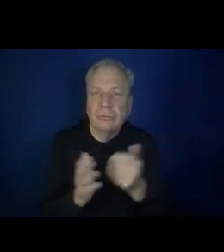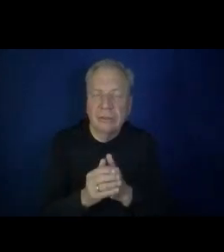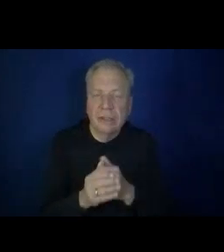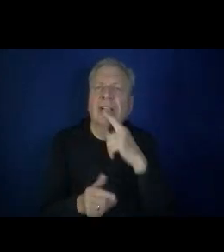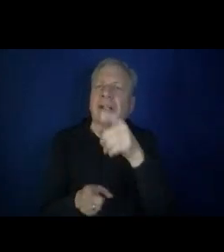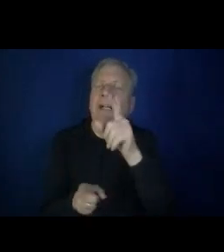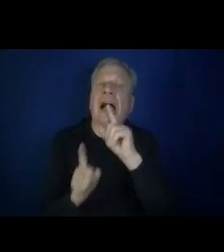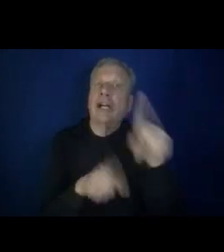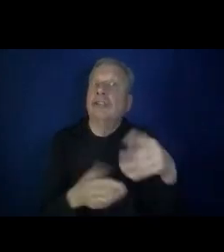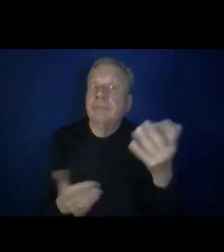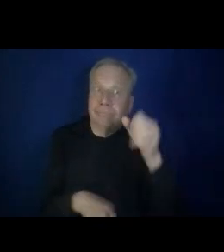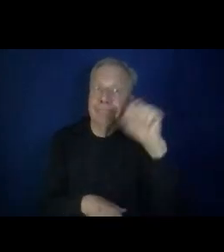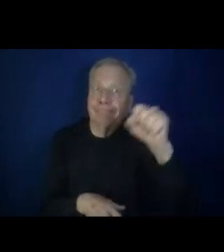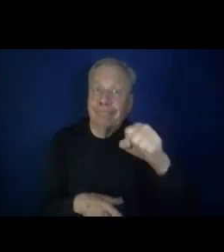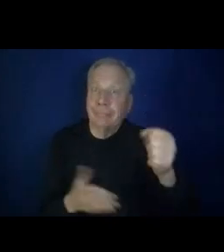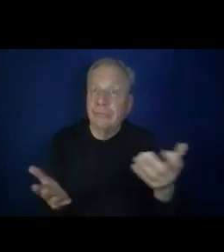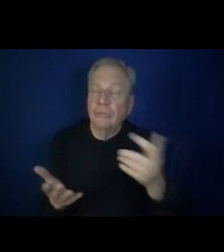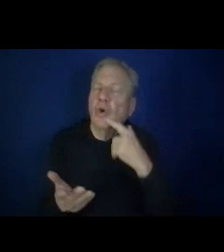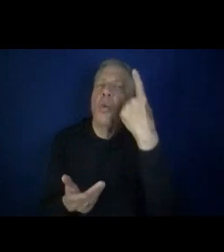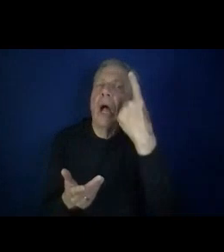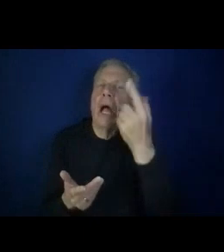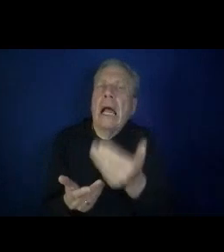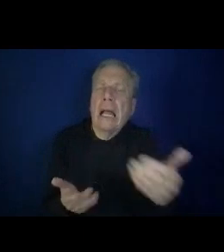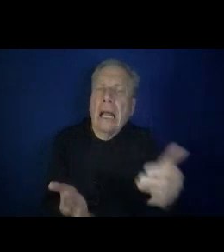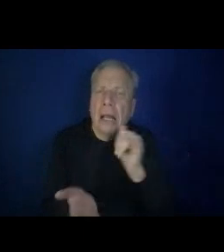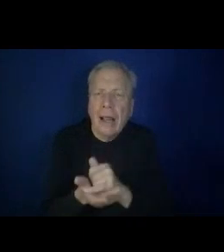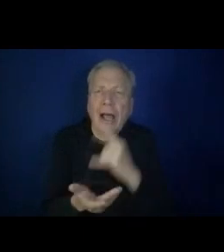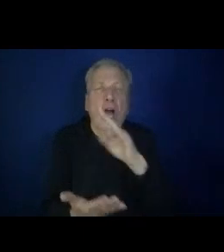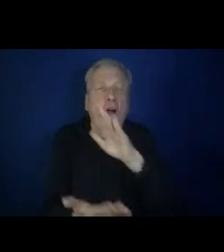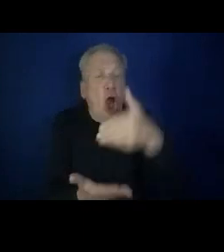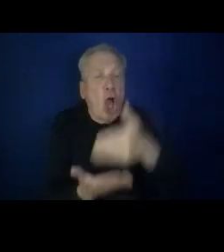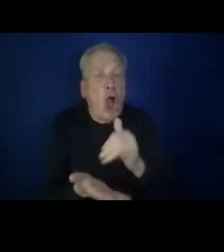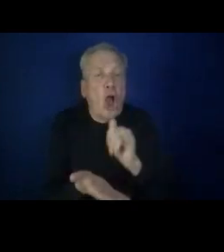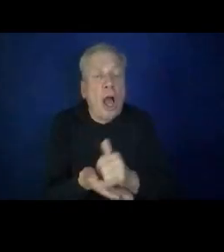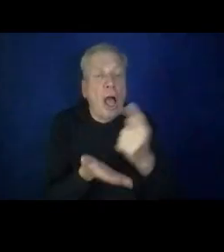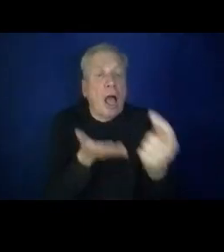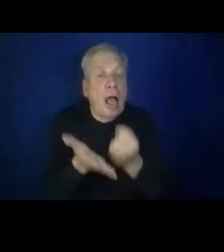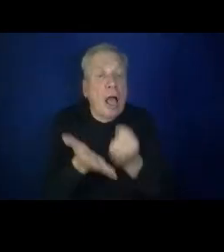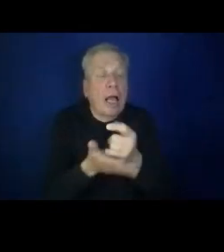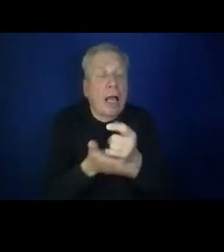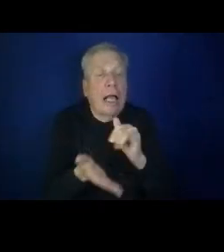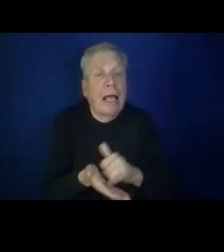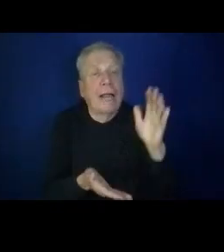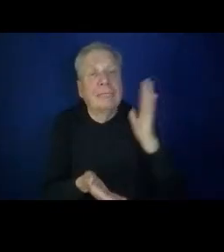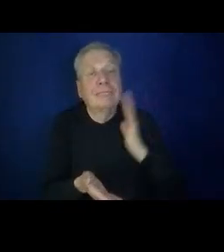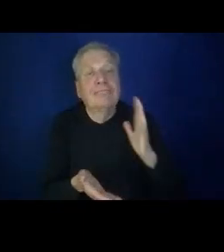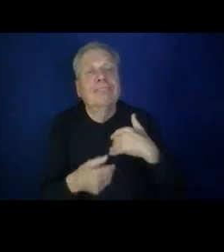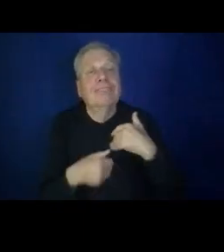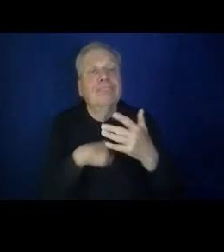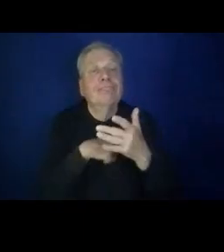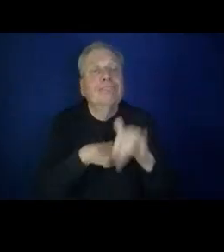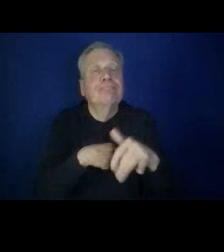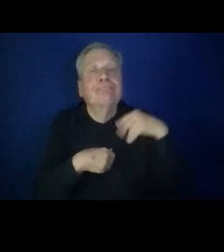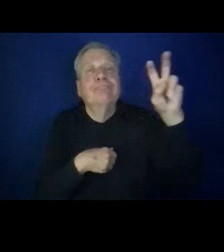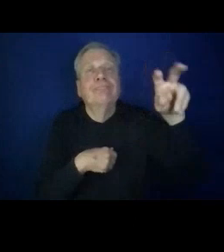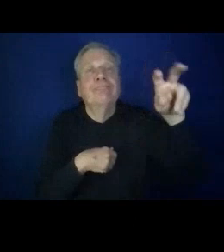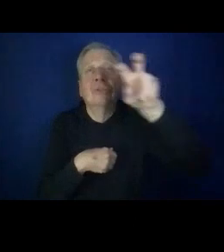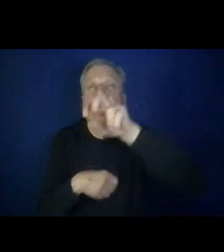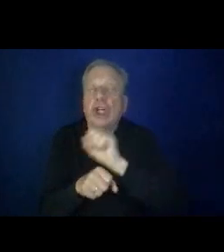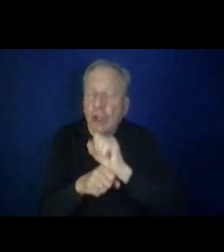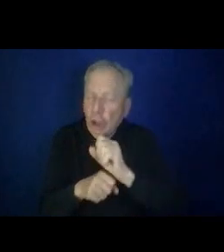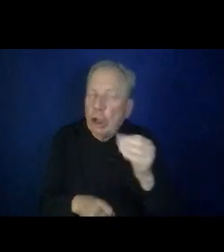Yeah, that's one of the things after all that time in the backcountry, I have to admit that I